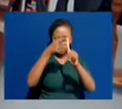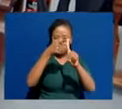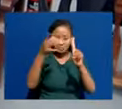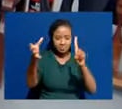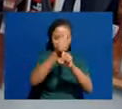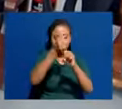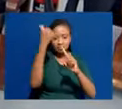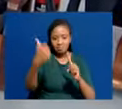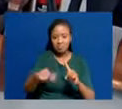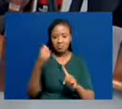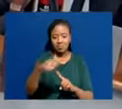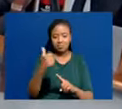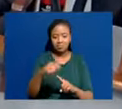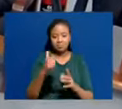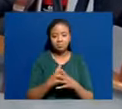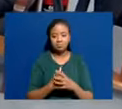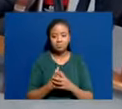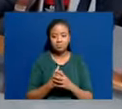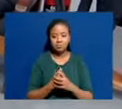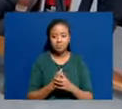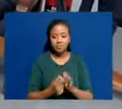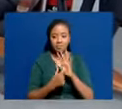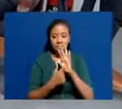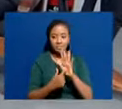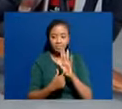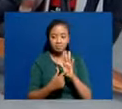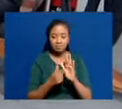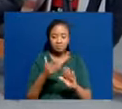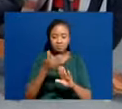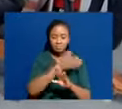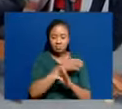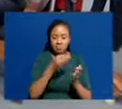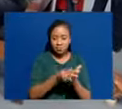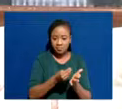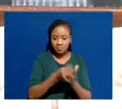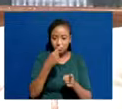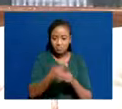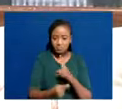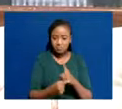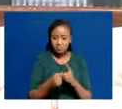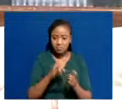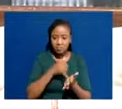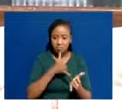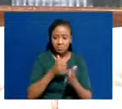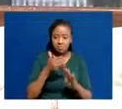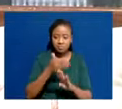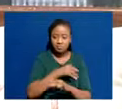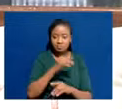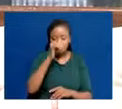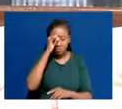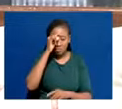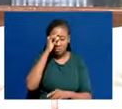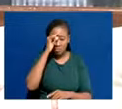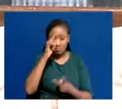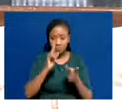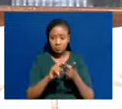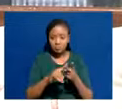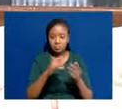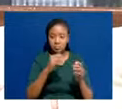system. First of all, the first month of the financial year was under the previous regime. It was July. August is